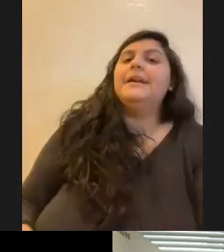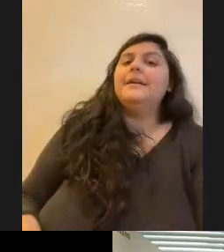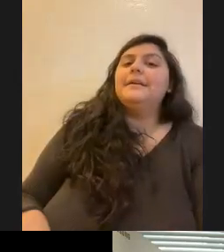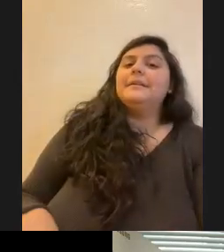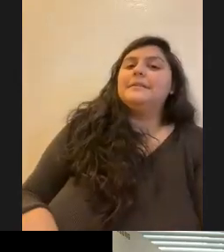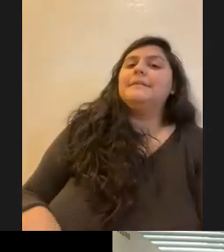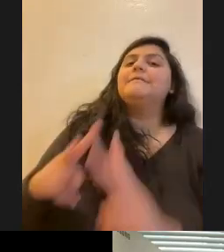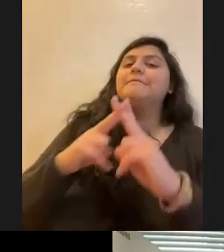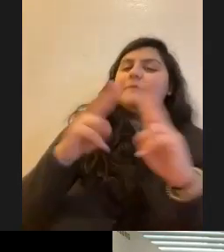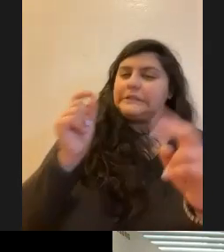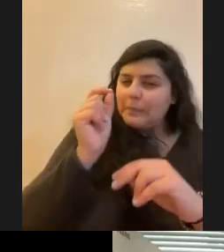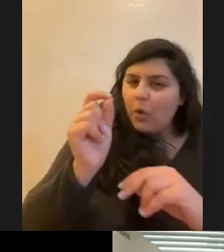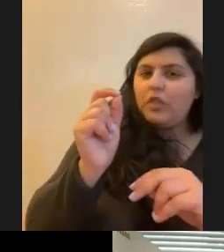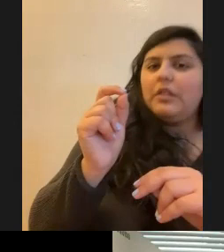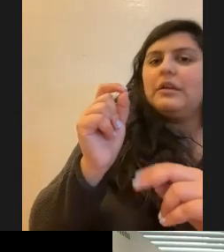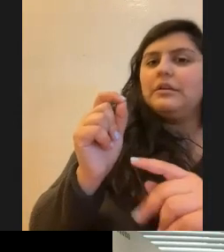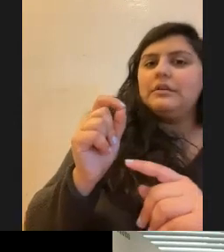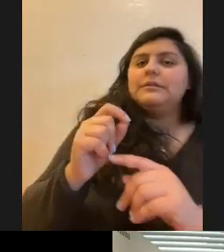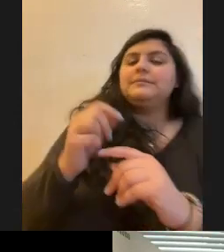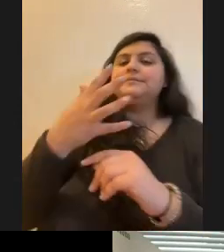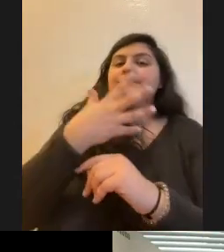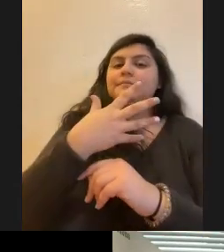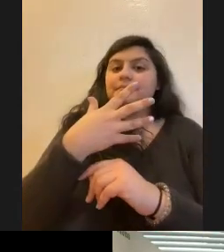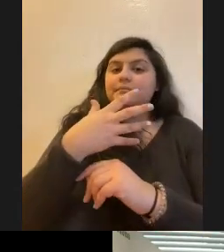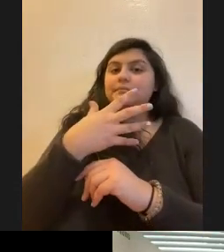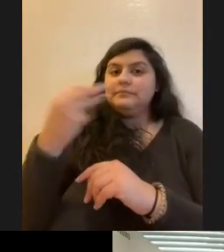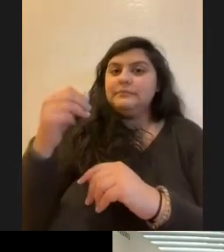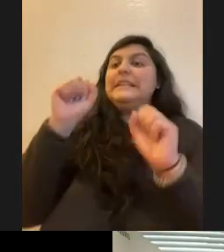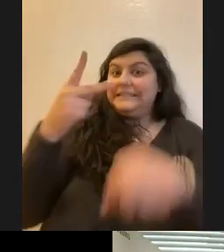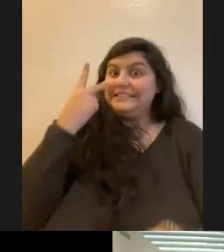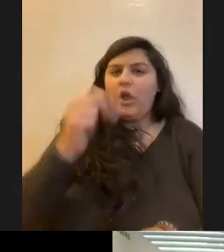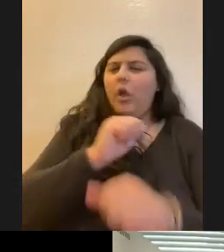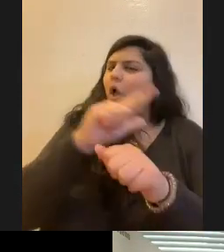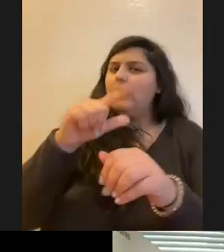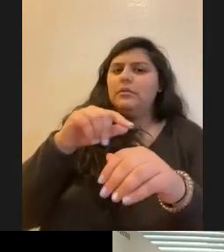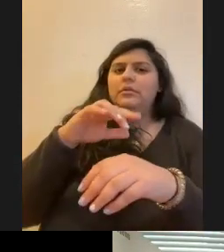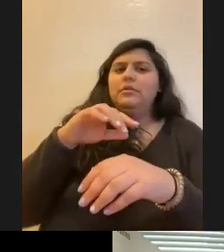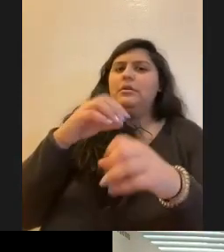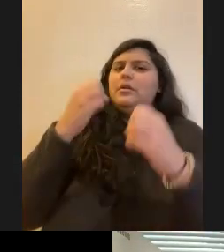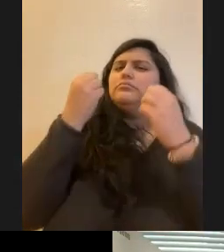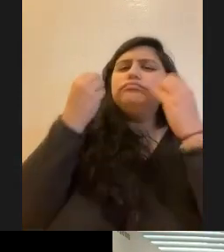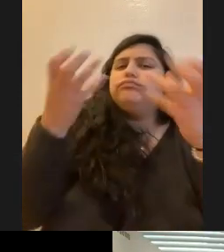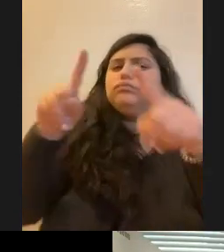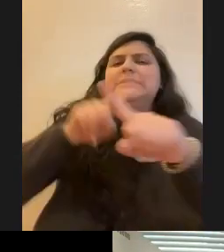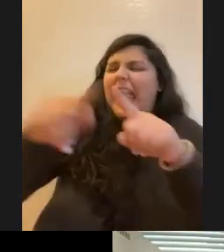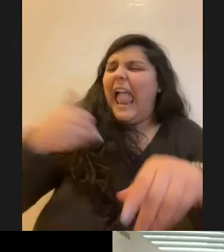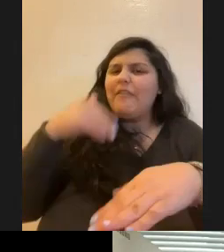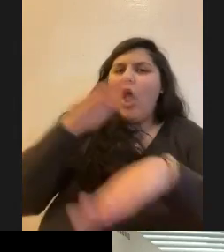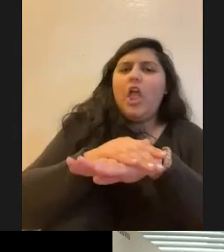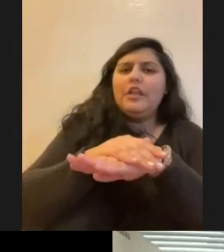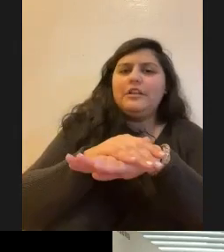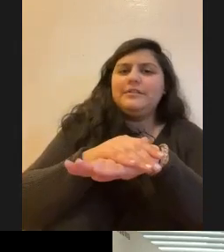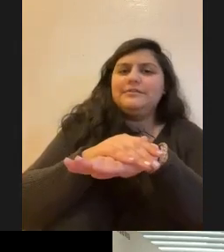They're very tiny, and they're found everywhere. They are the most abundant. I believe they're the most